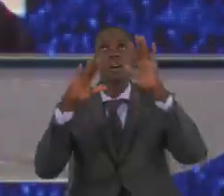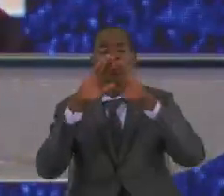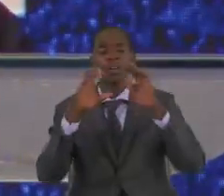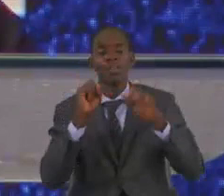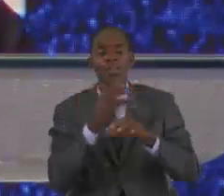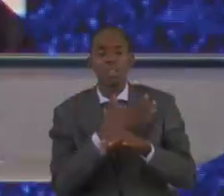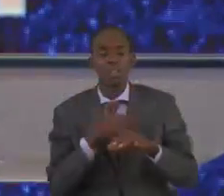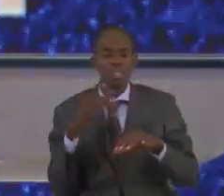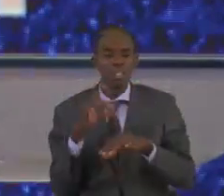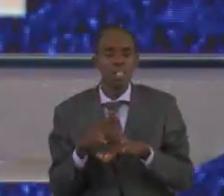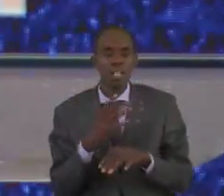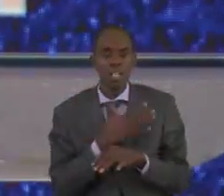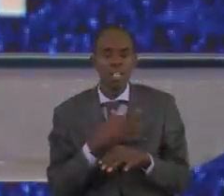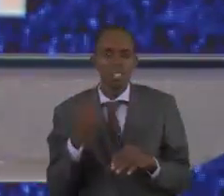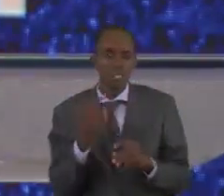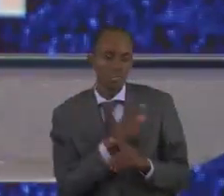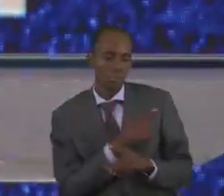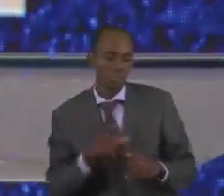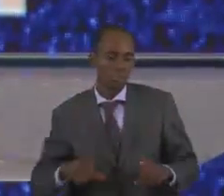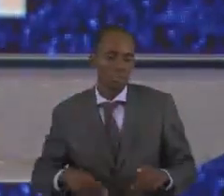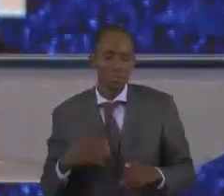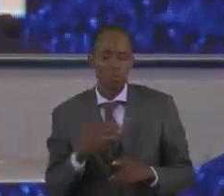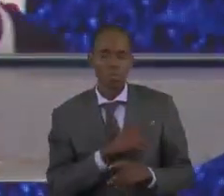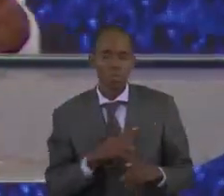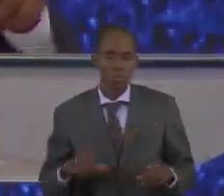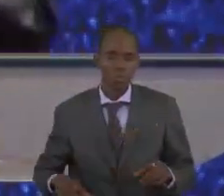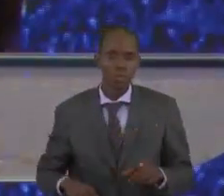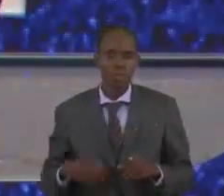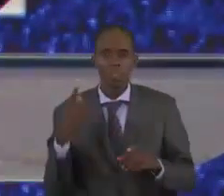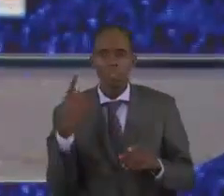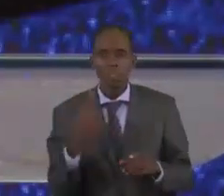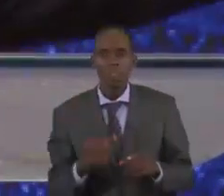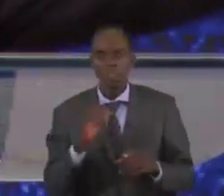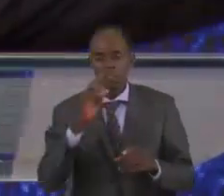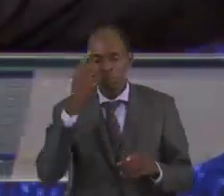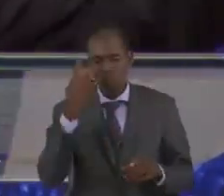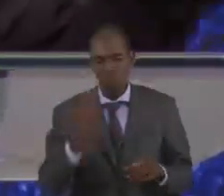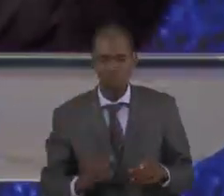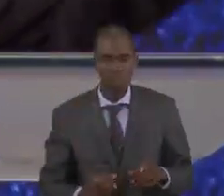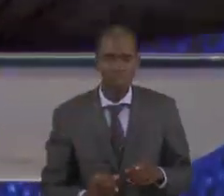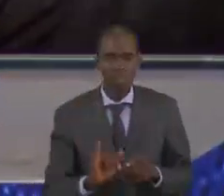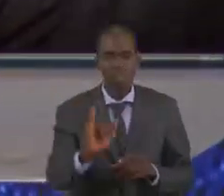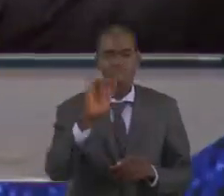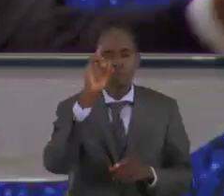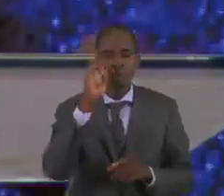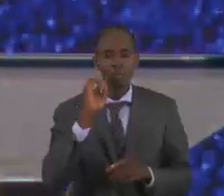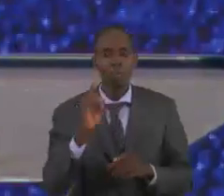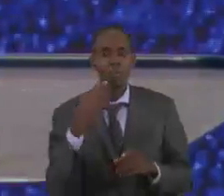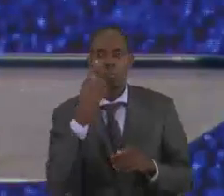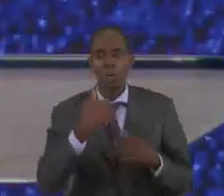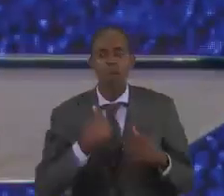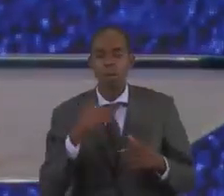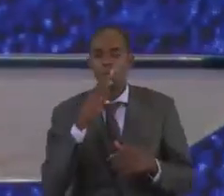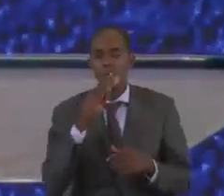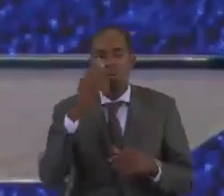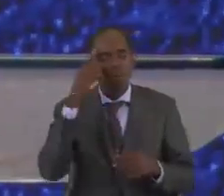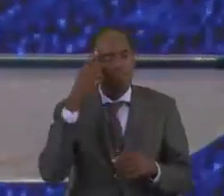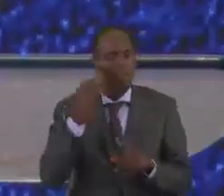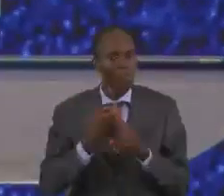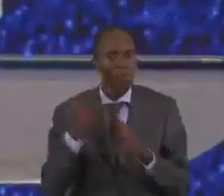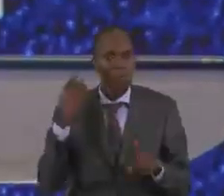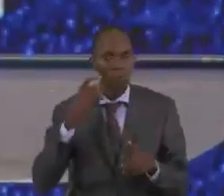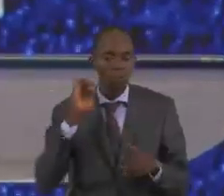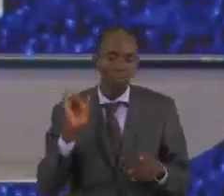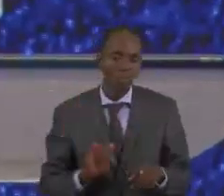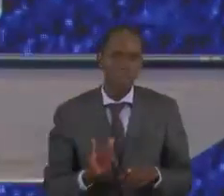and the Lord of lords and the King of kings, the eternal one who had been from eternity and will continue